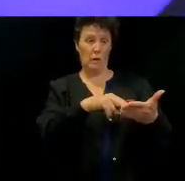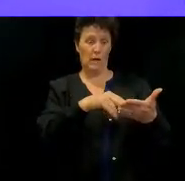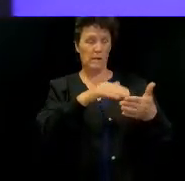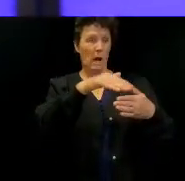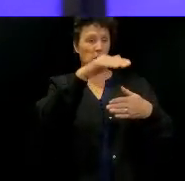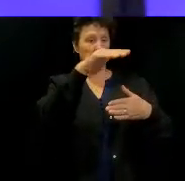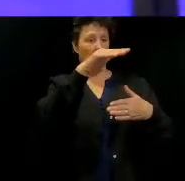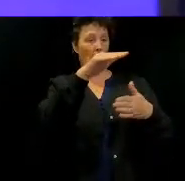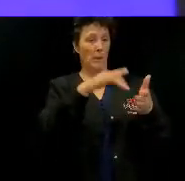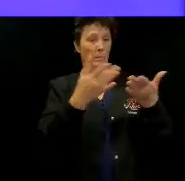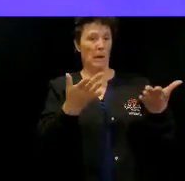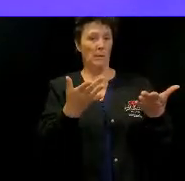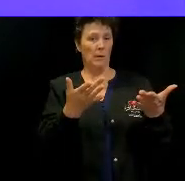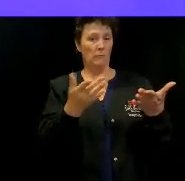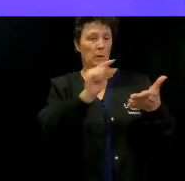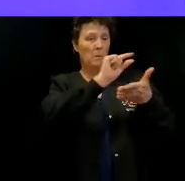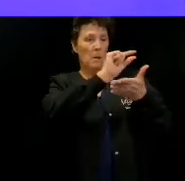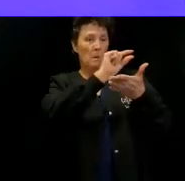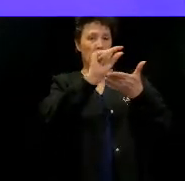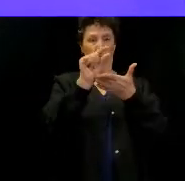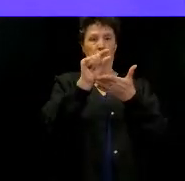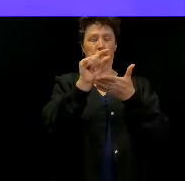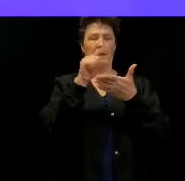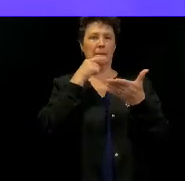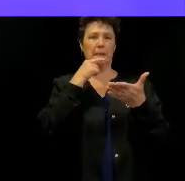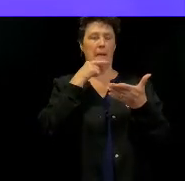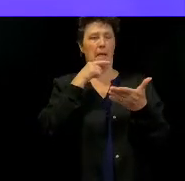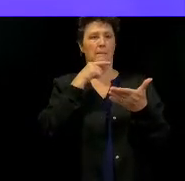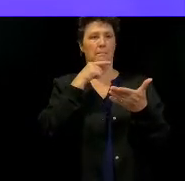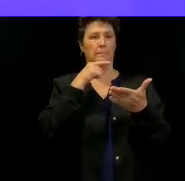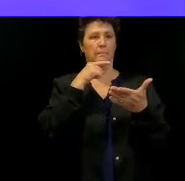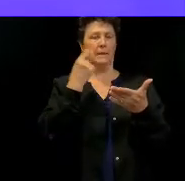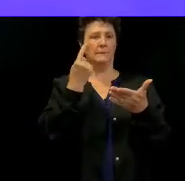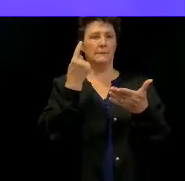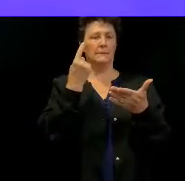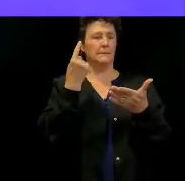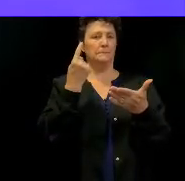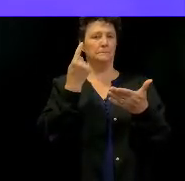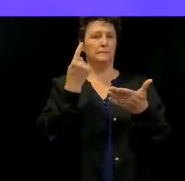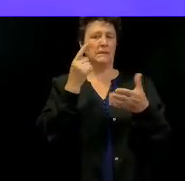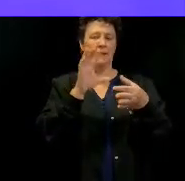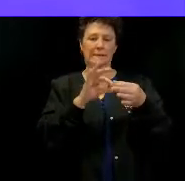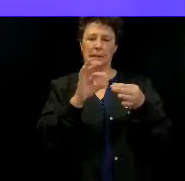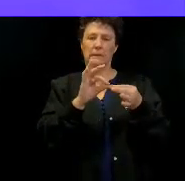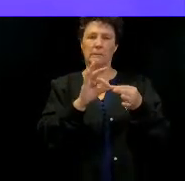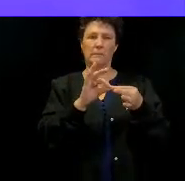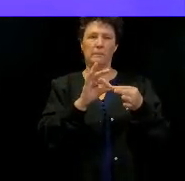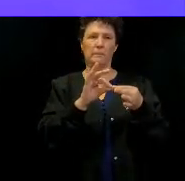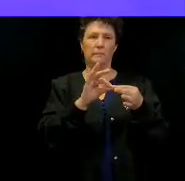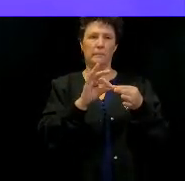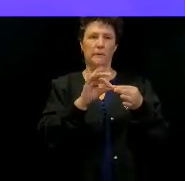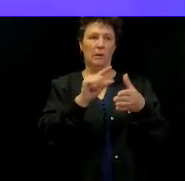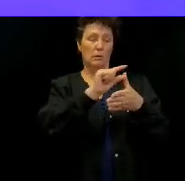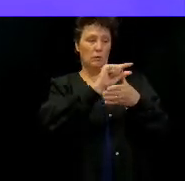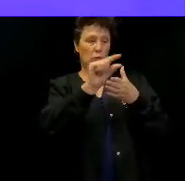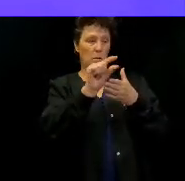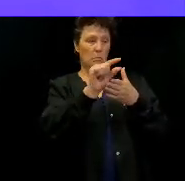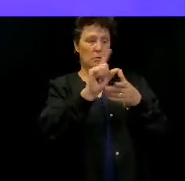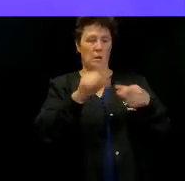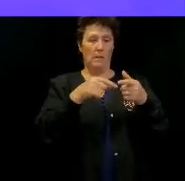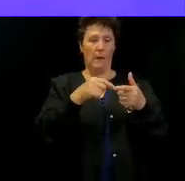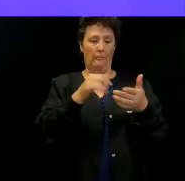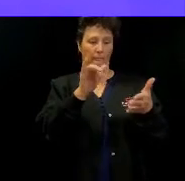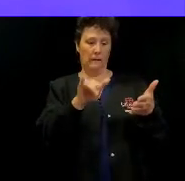if you have like little, you know, where it would say, you know, certain things, this is this set of scriptures about this.